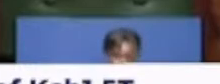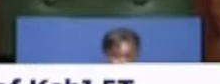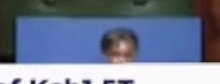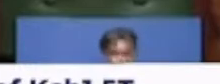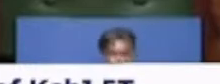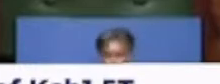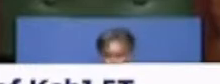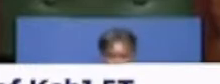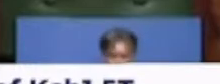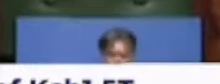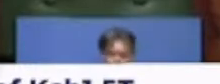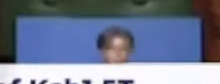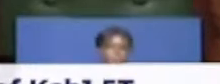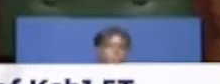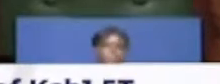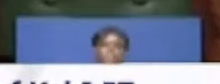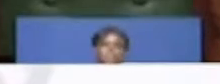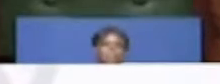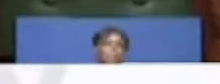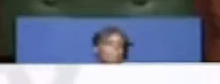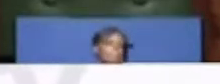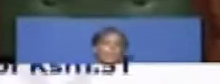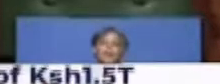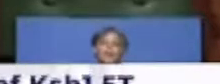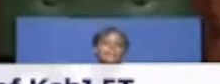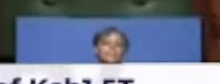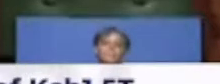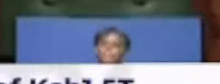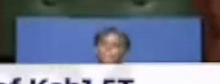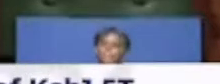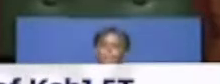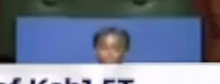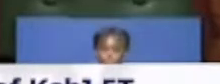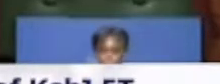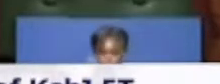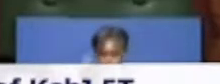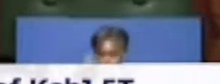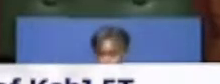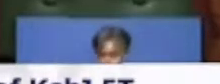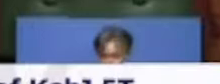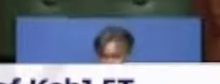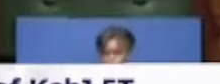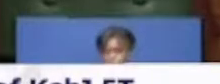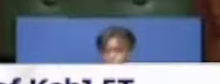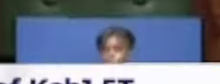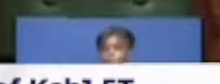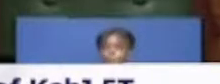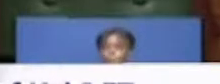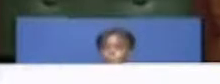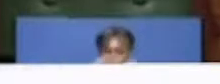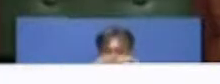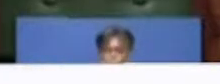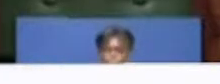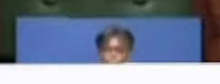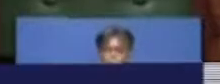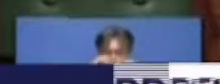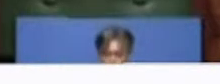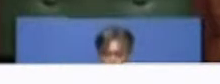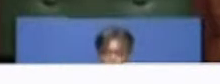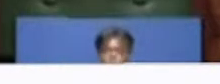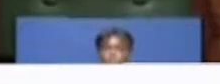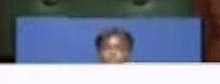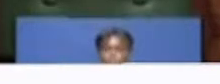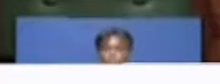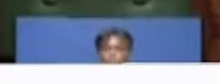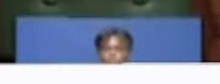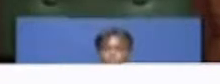through administrative fiat. But to anchor this goodwill in the Constitution so that devolution is